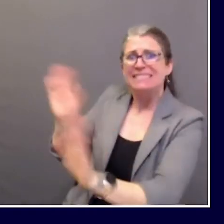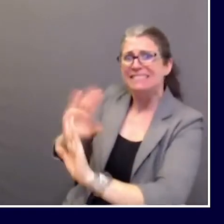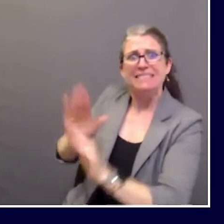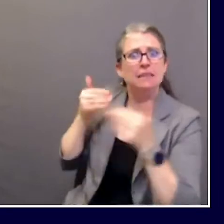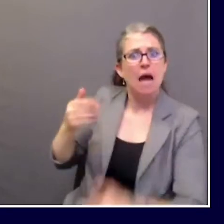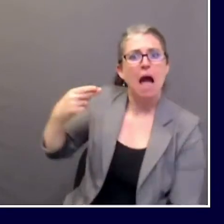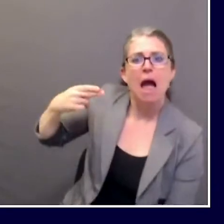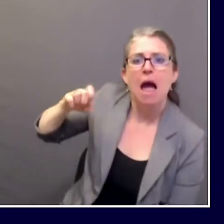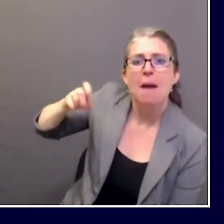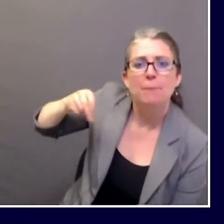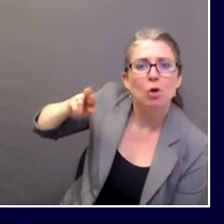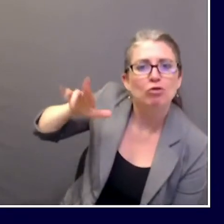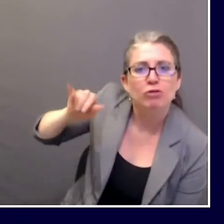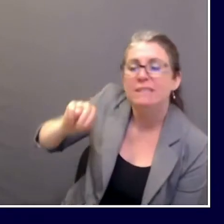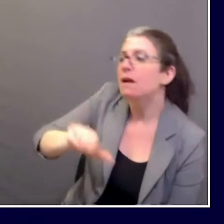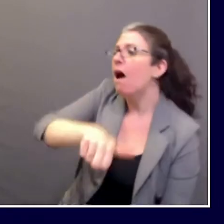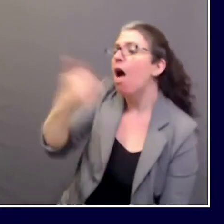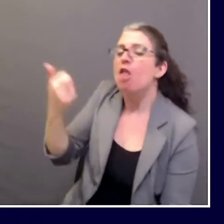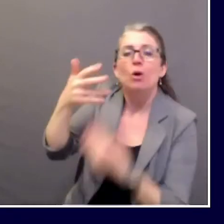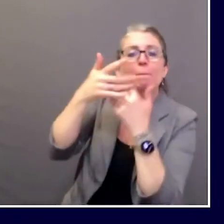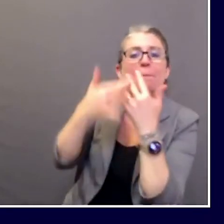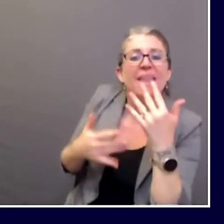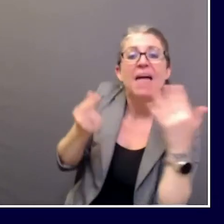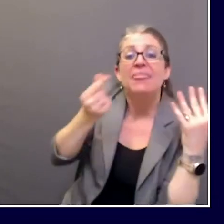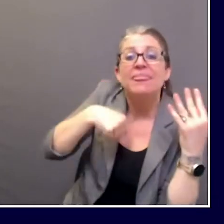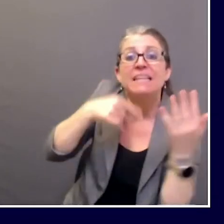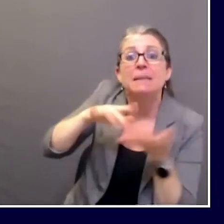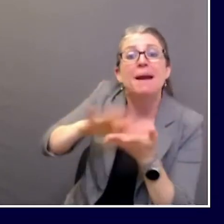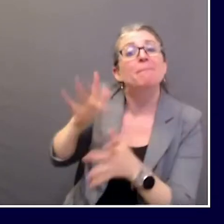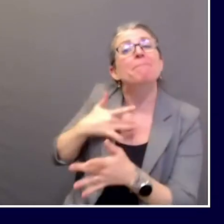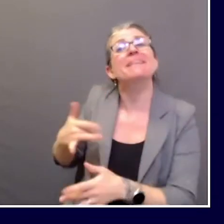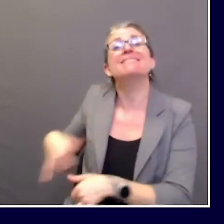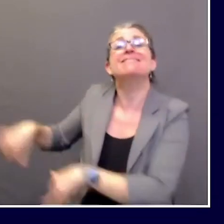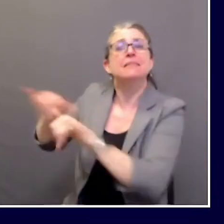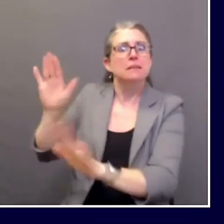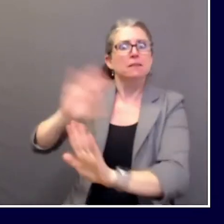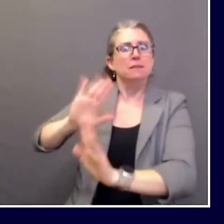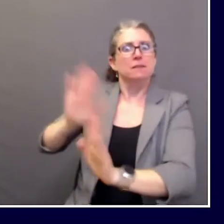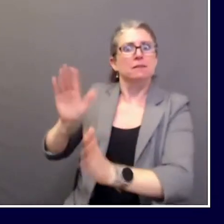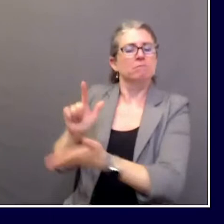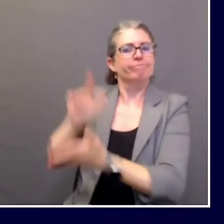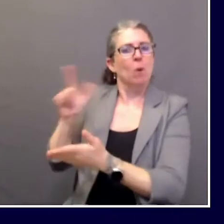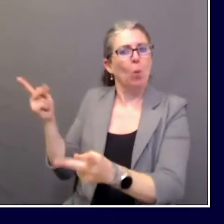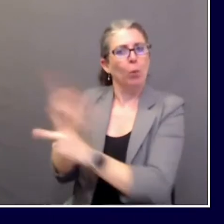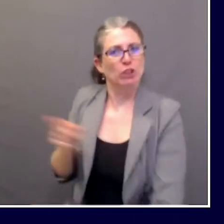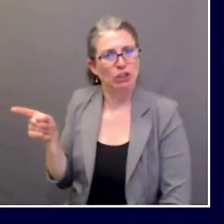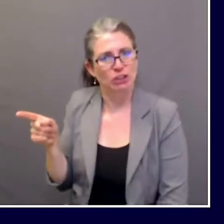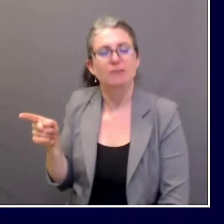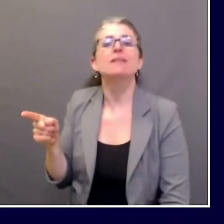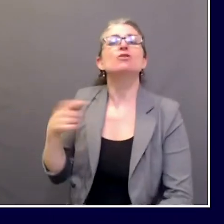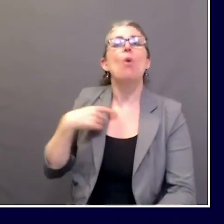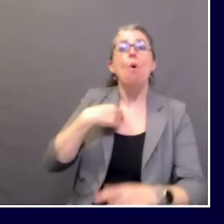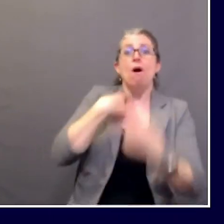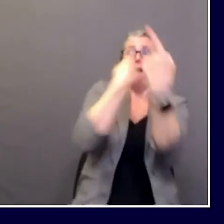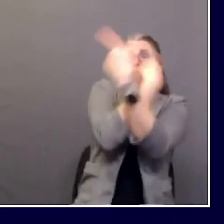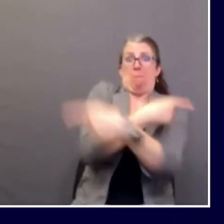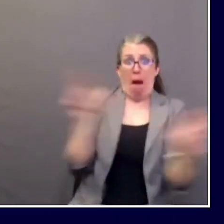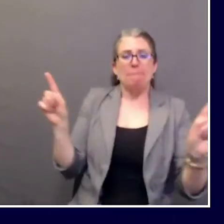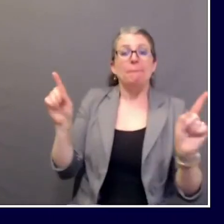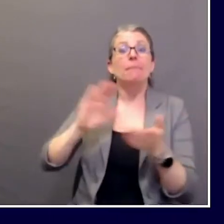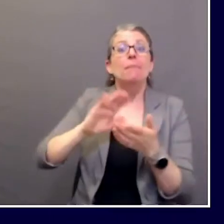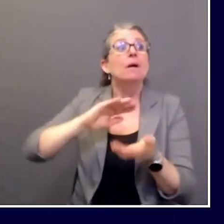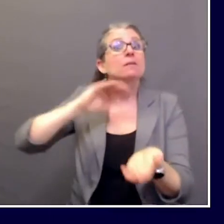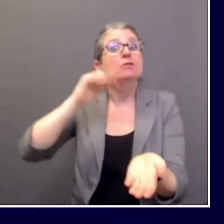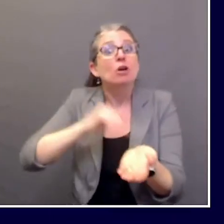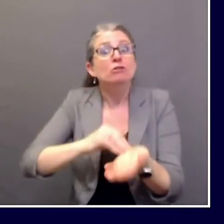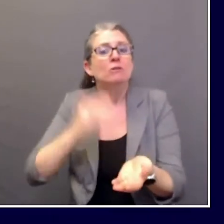million, basically. But he said, compare that to 31 million people in the United States who have